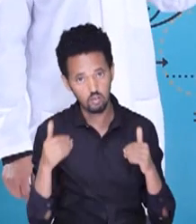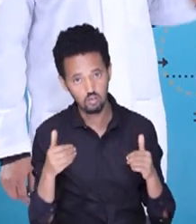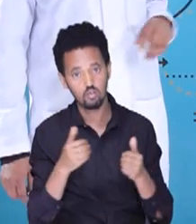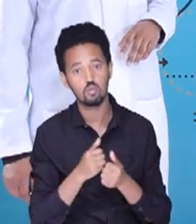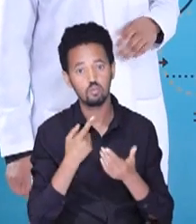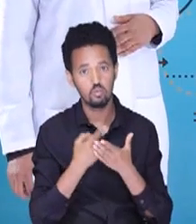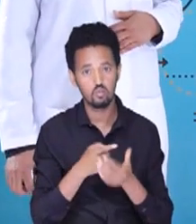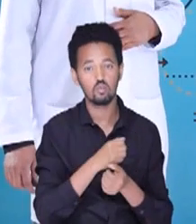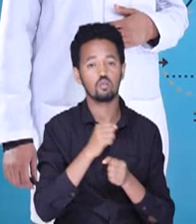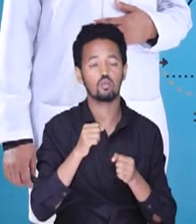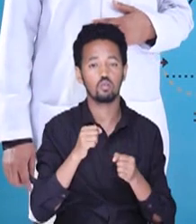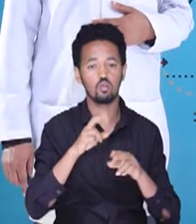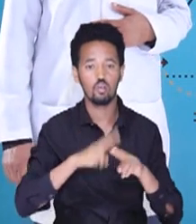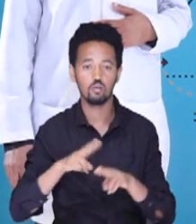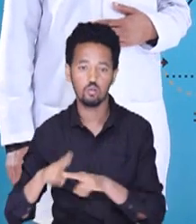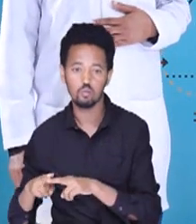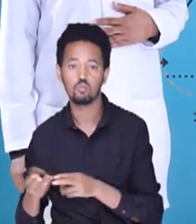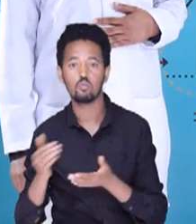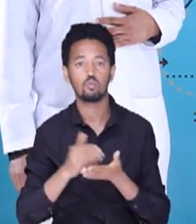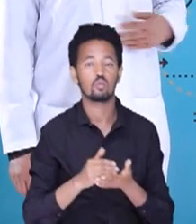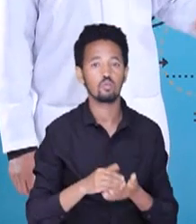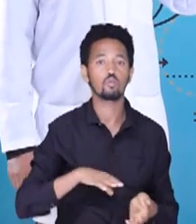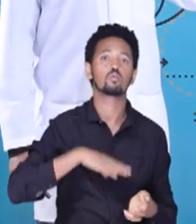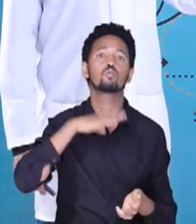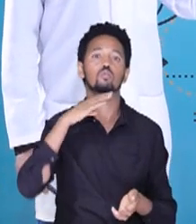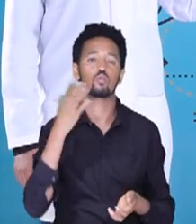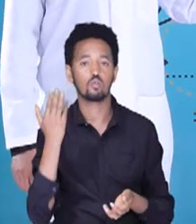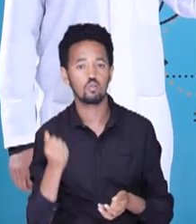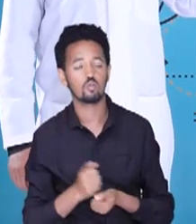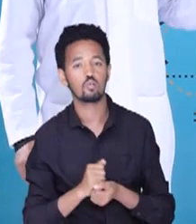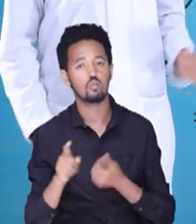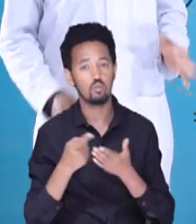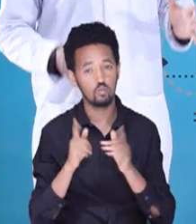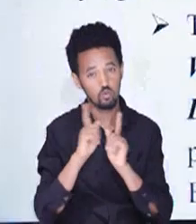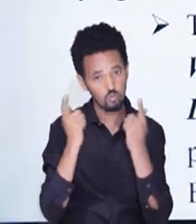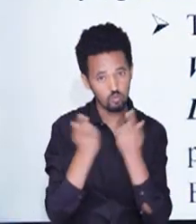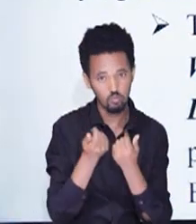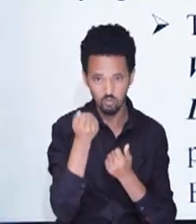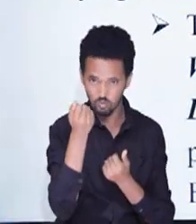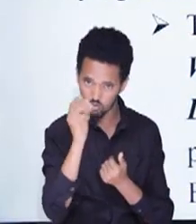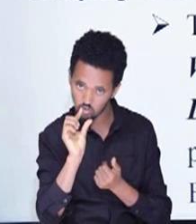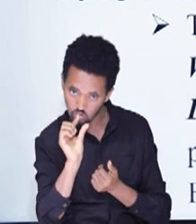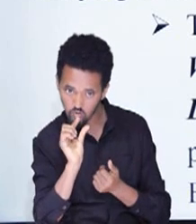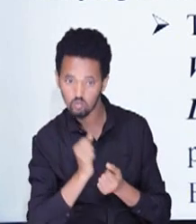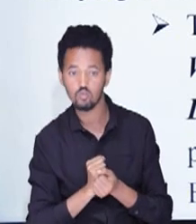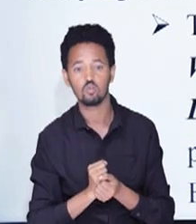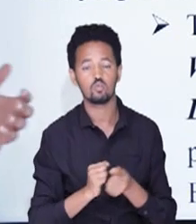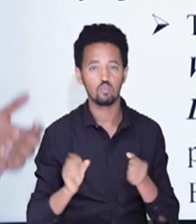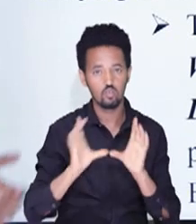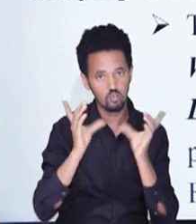of trying to set up absolute monarchy. Then a group of small ruling